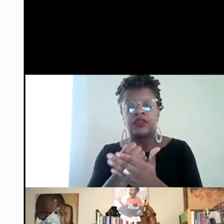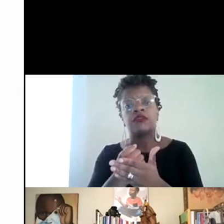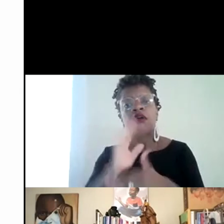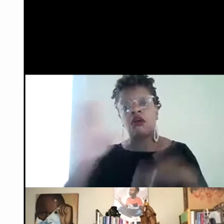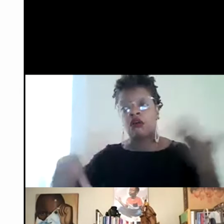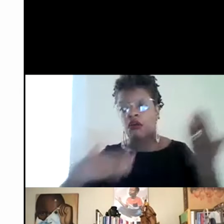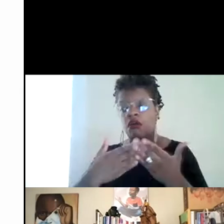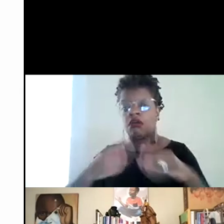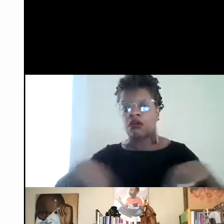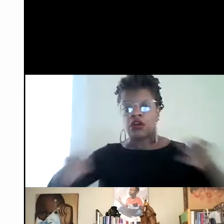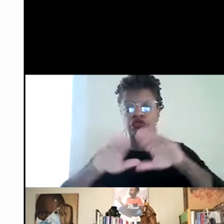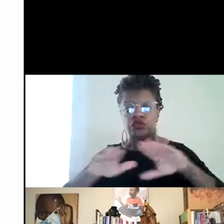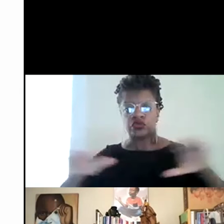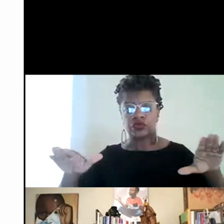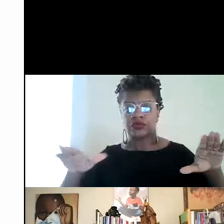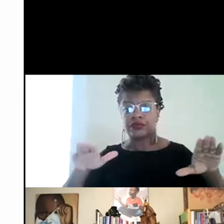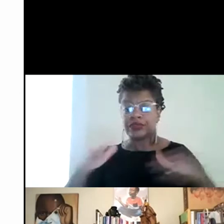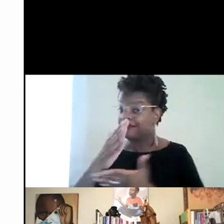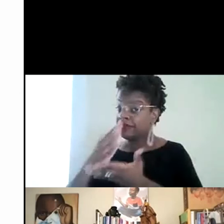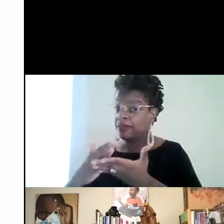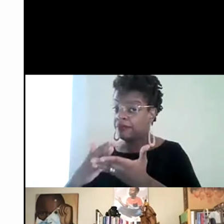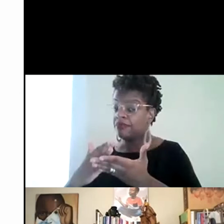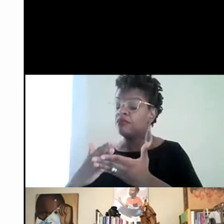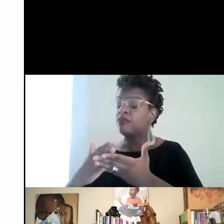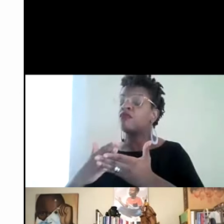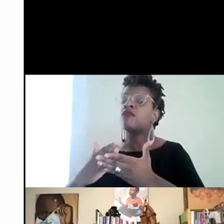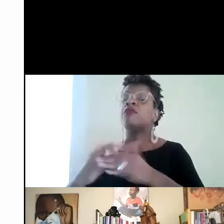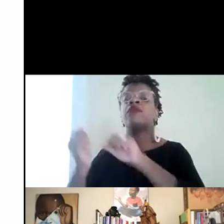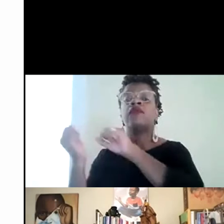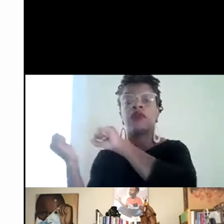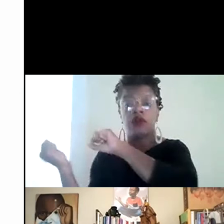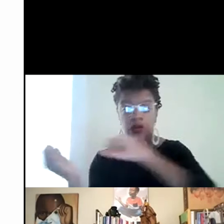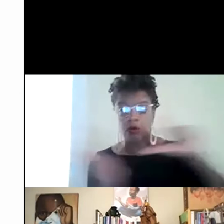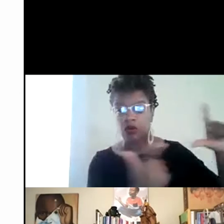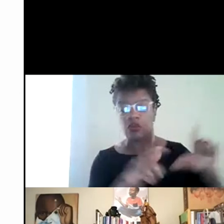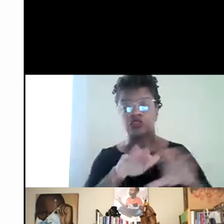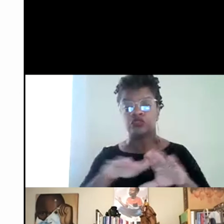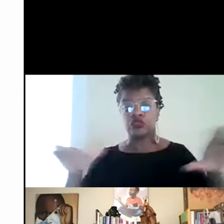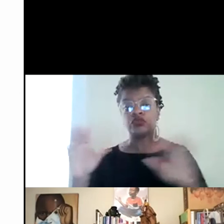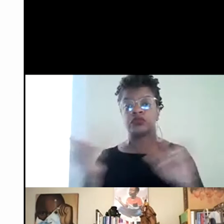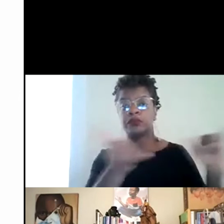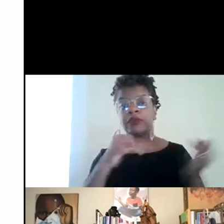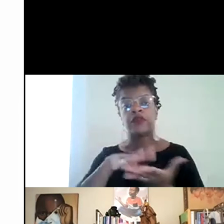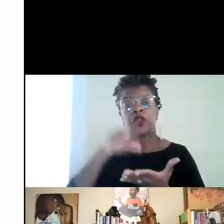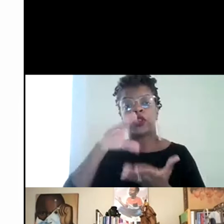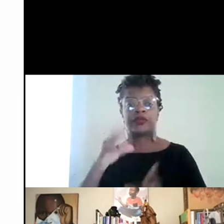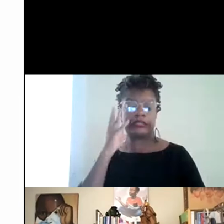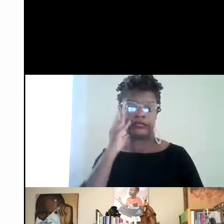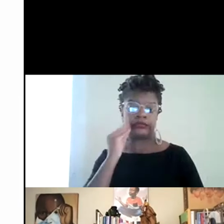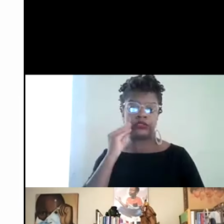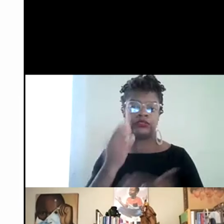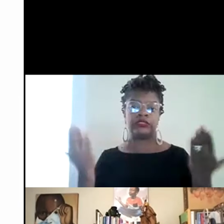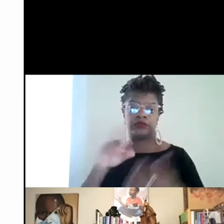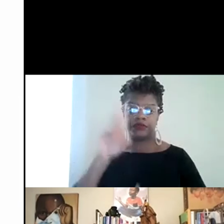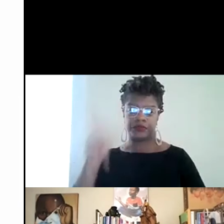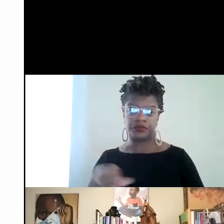for every child, not just for some, but for all children with regard to playful learning experiences.